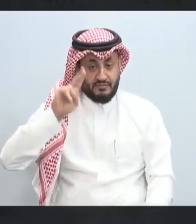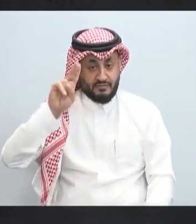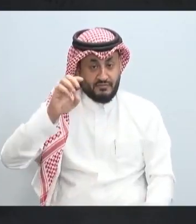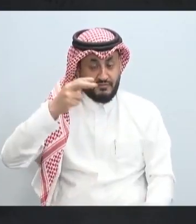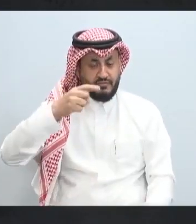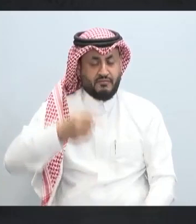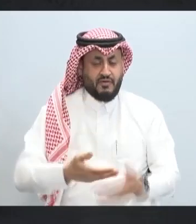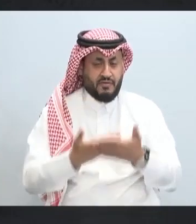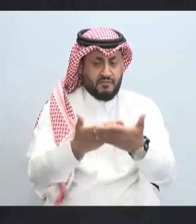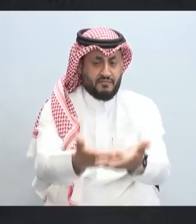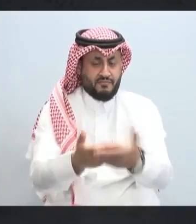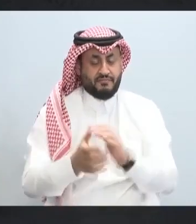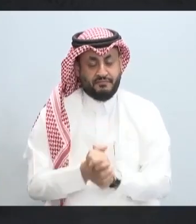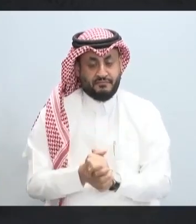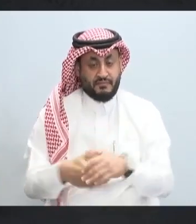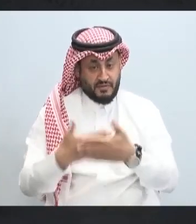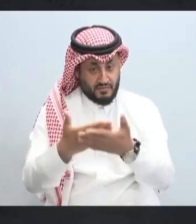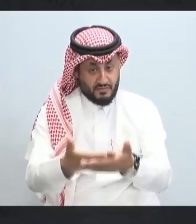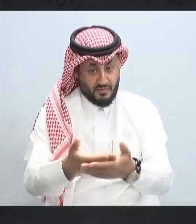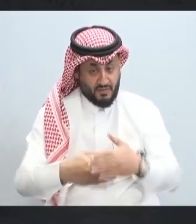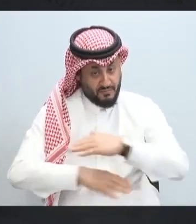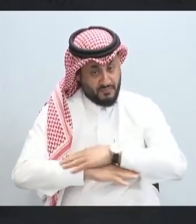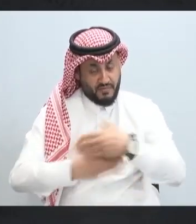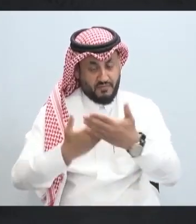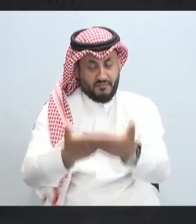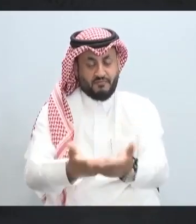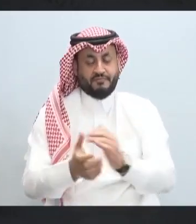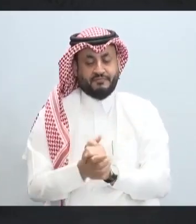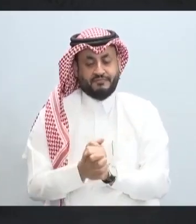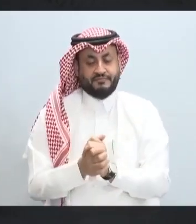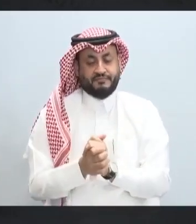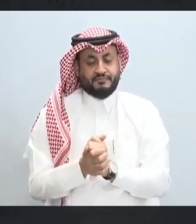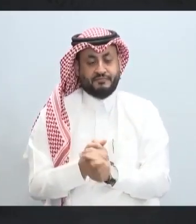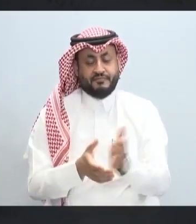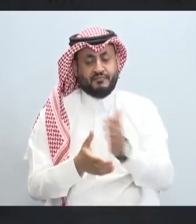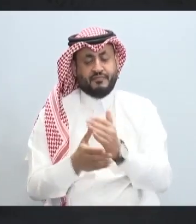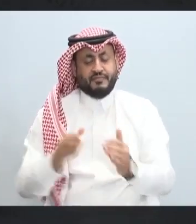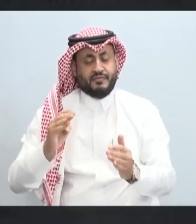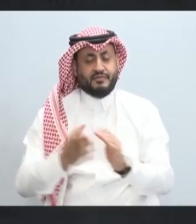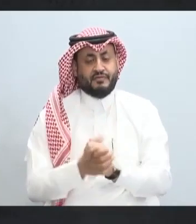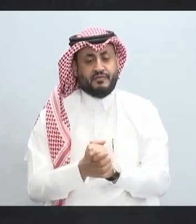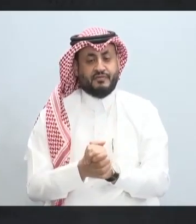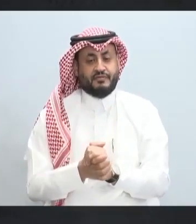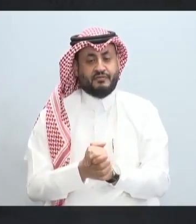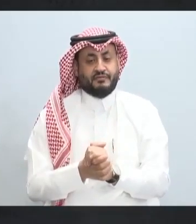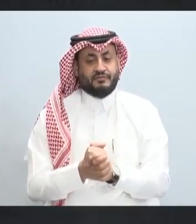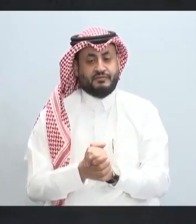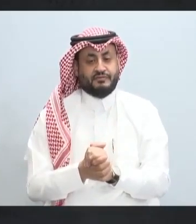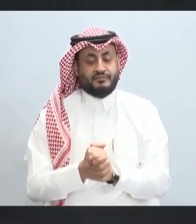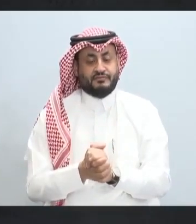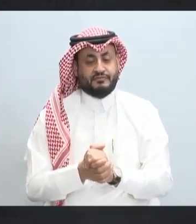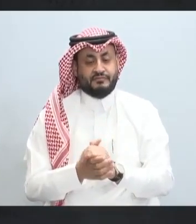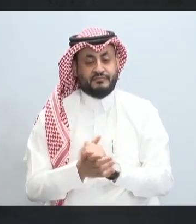for. Here you go, this is your lunch. And when you are as a passenger, when